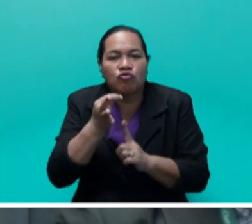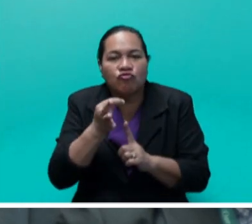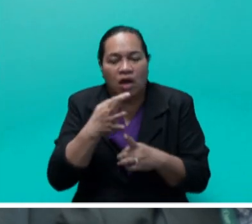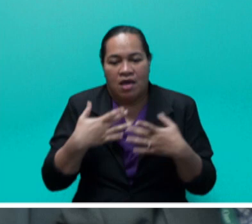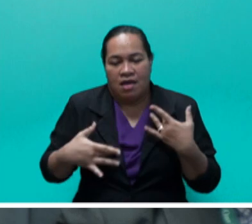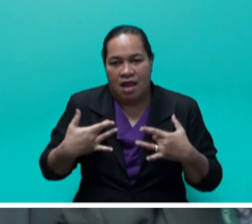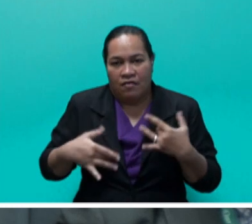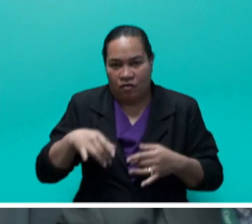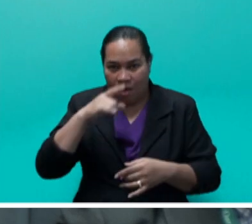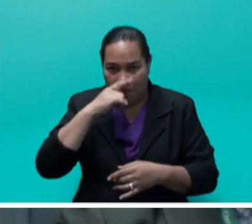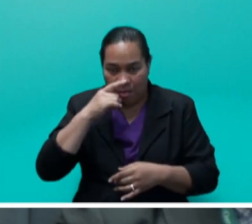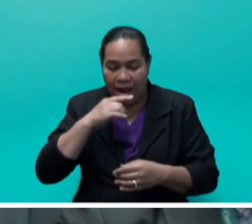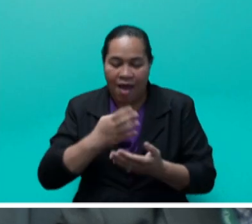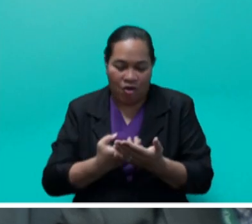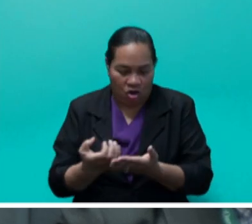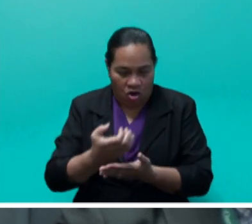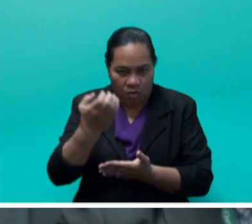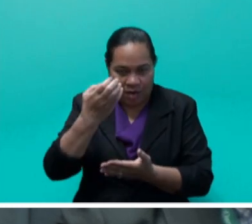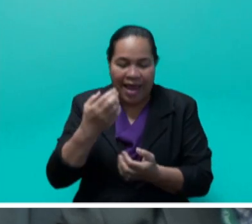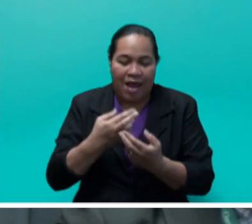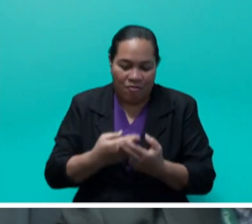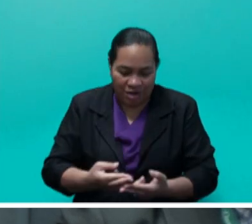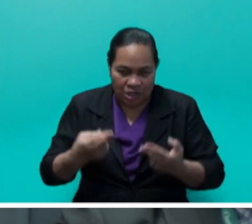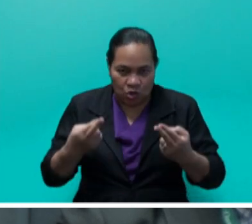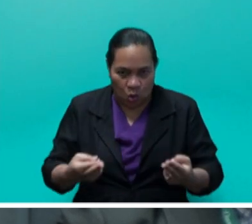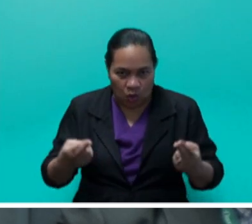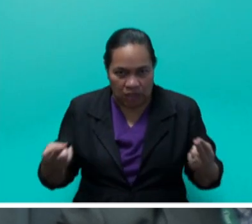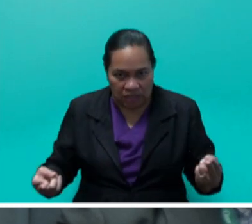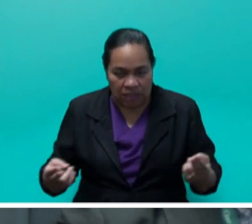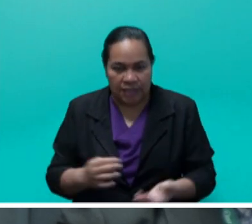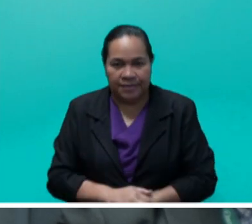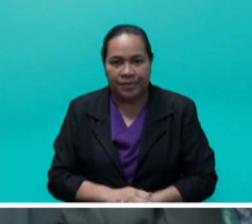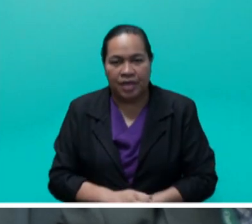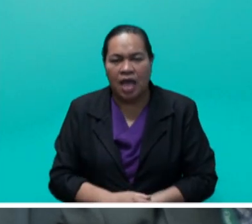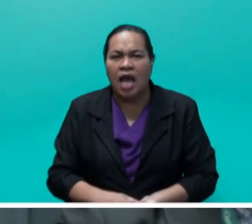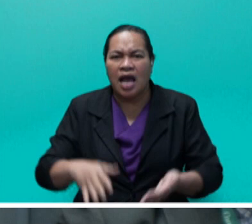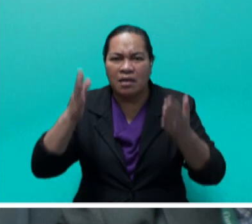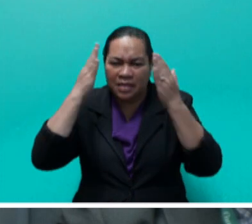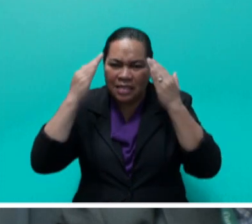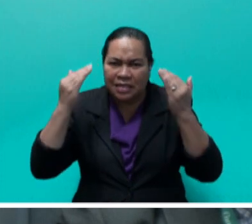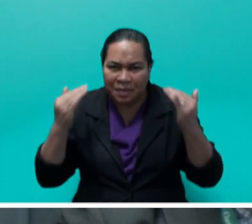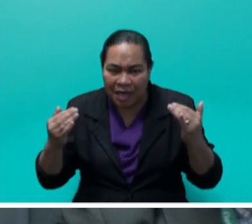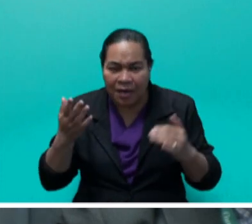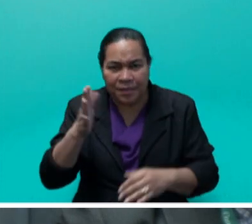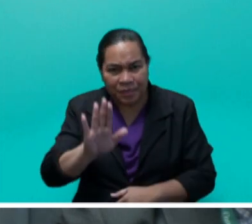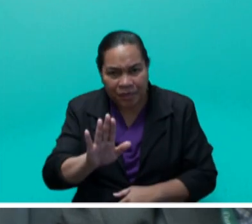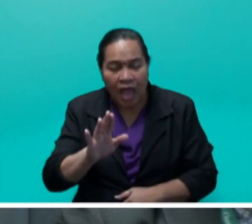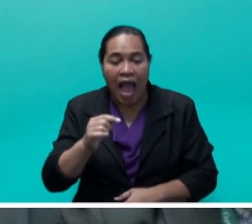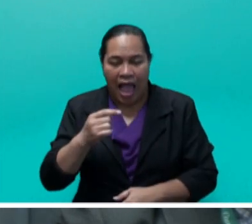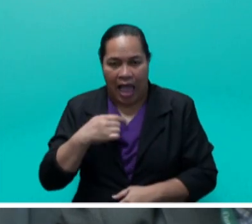of our people, our economy, and our resources. Mr. Speaker, sir, I took up